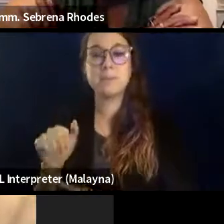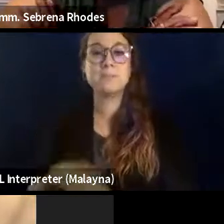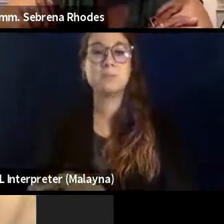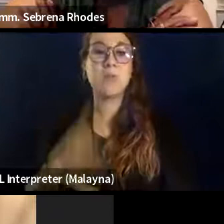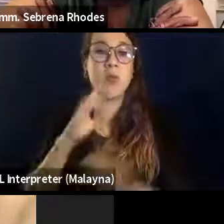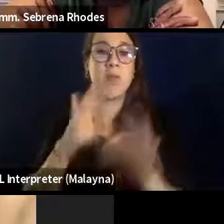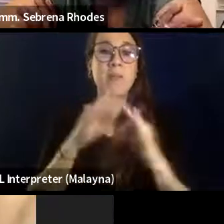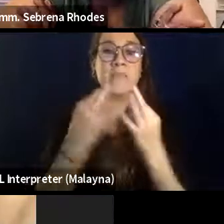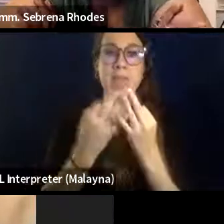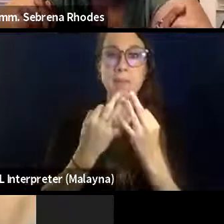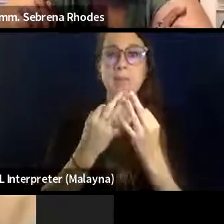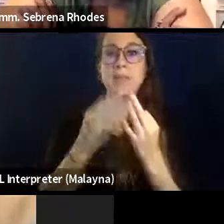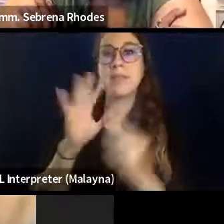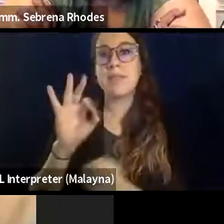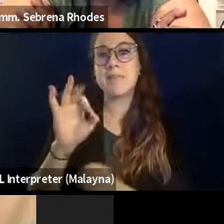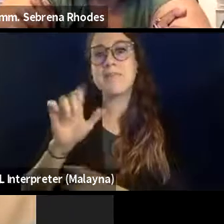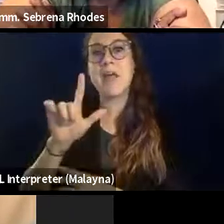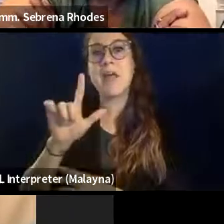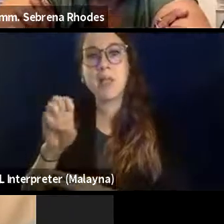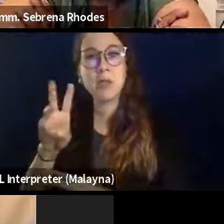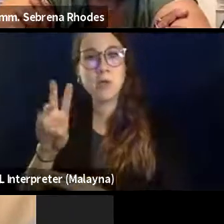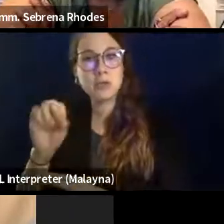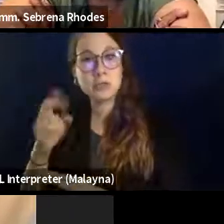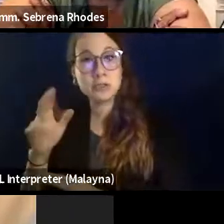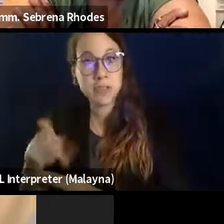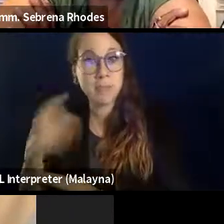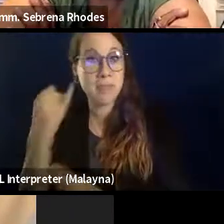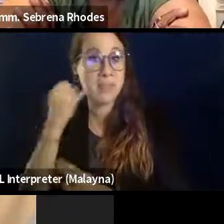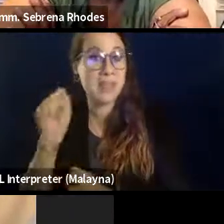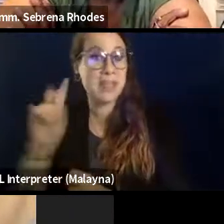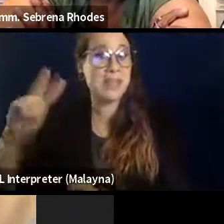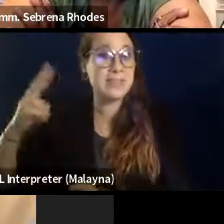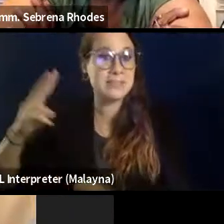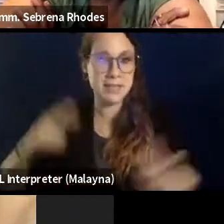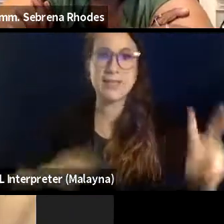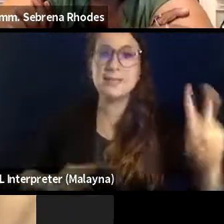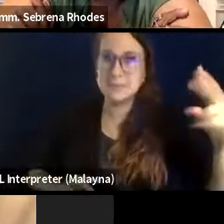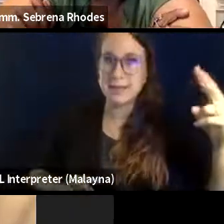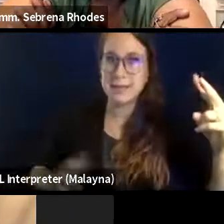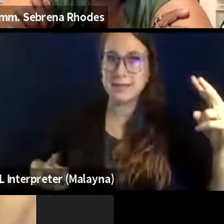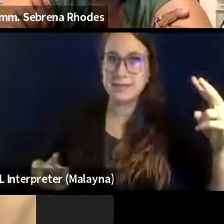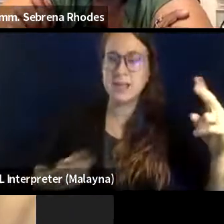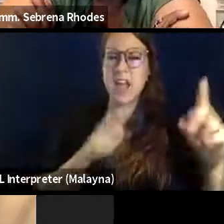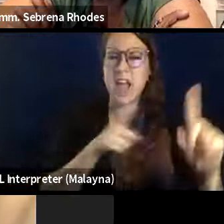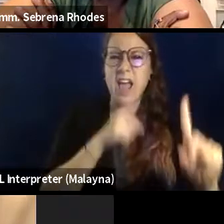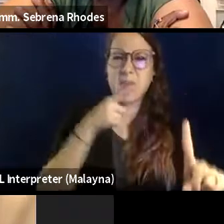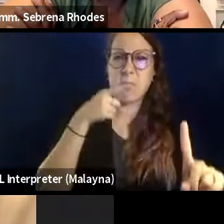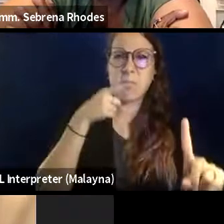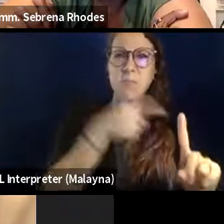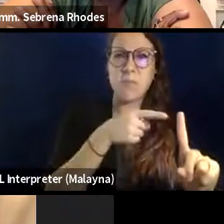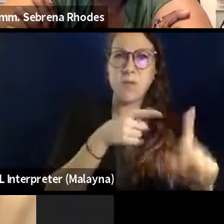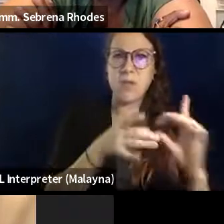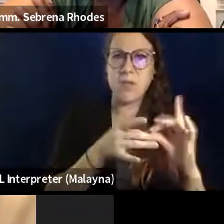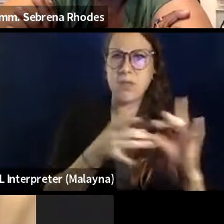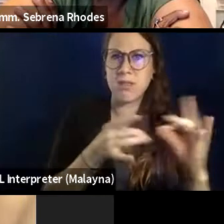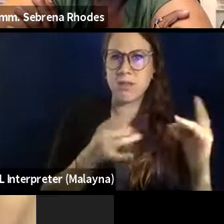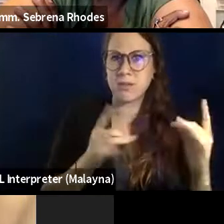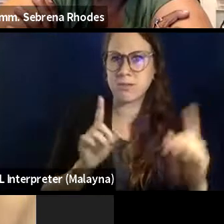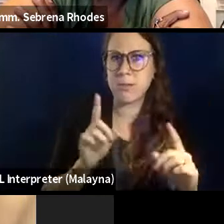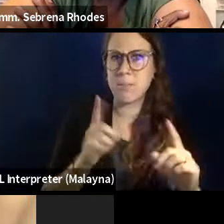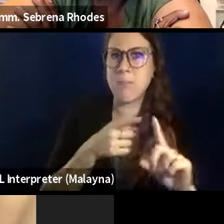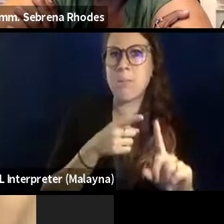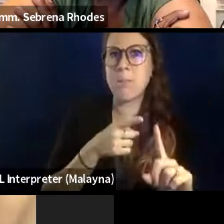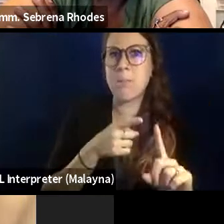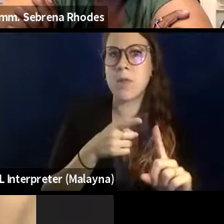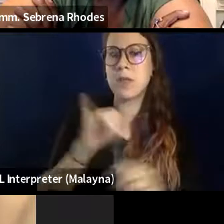Fellowship. If I could get a second, please. So I actually have a point of order. Really. Okay, yes.